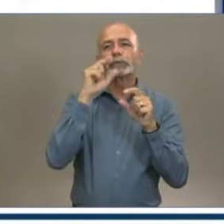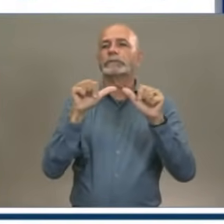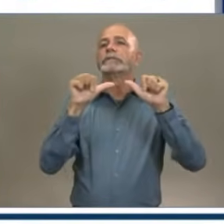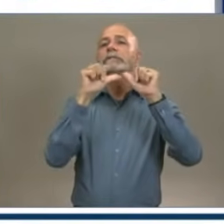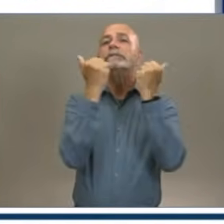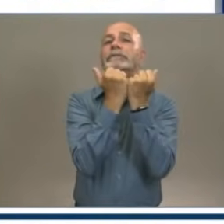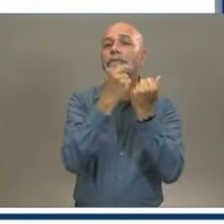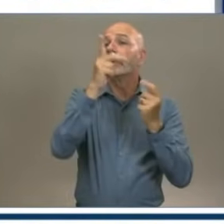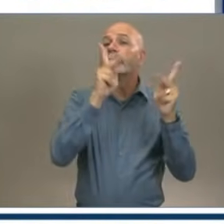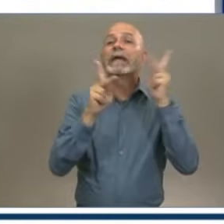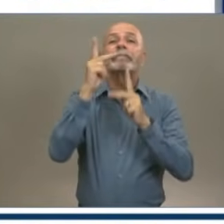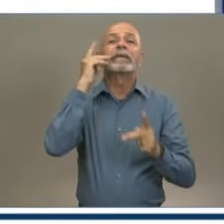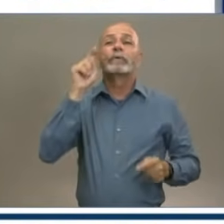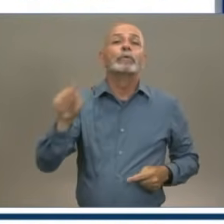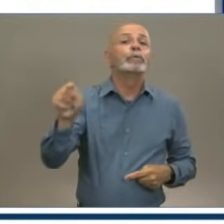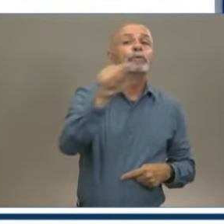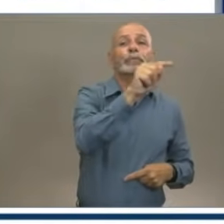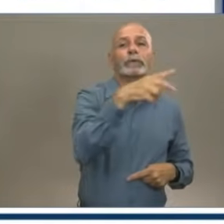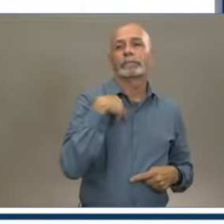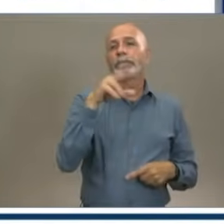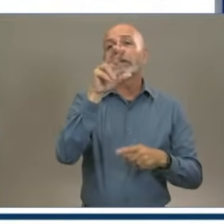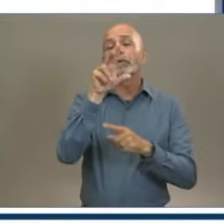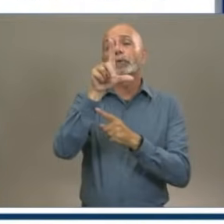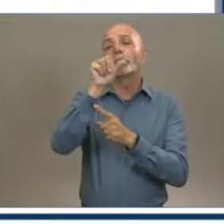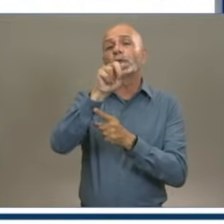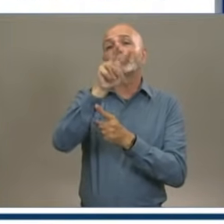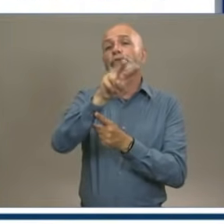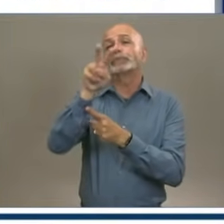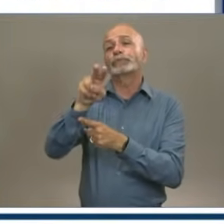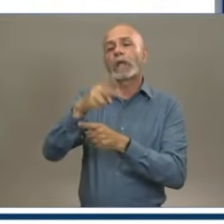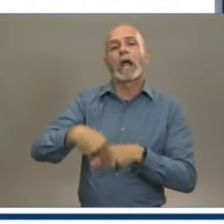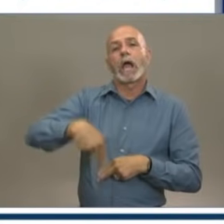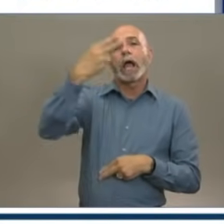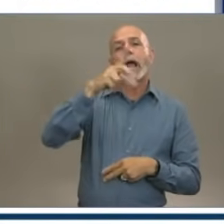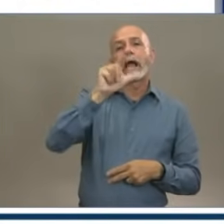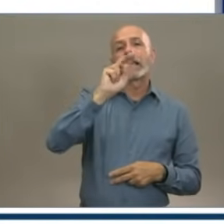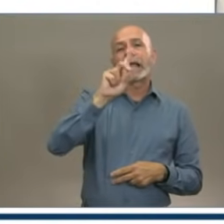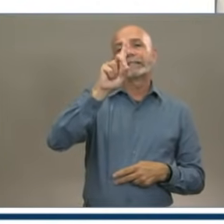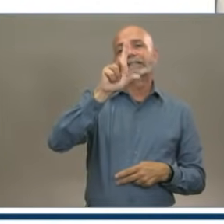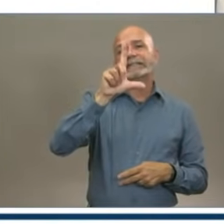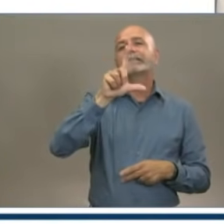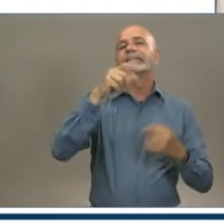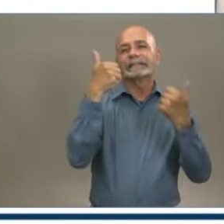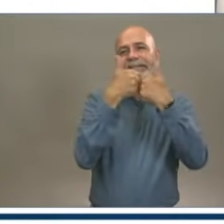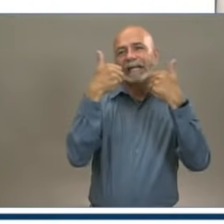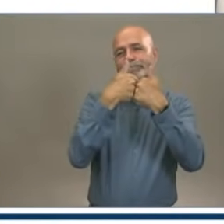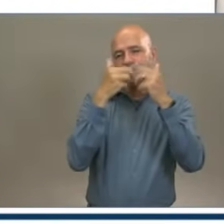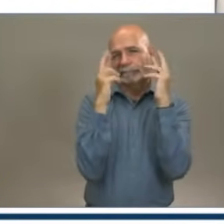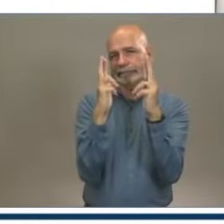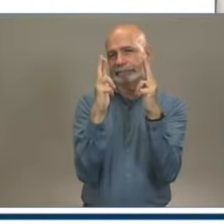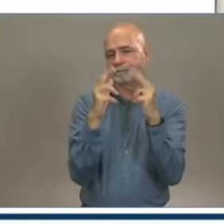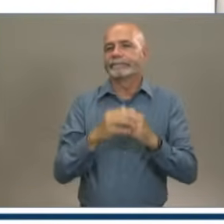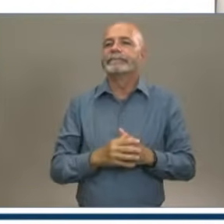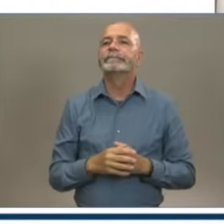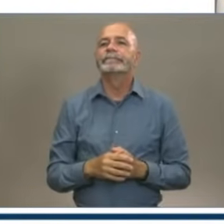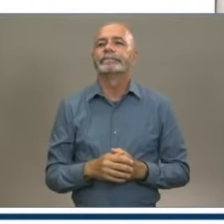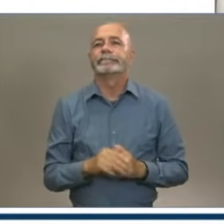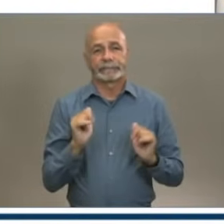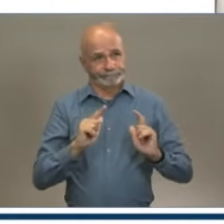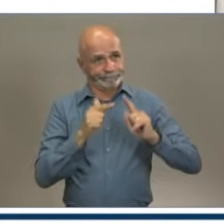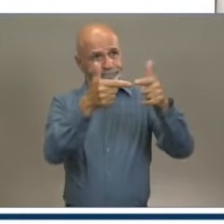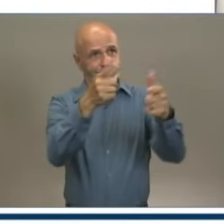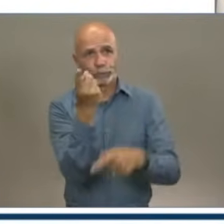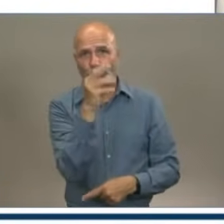in 2022 will be the biggest one yet. So with that, I'll turn it over to Dr. Strang. Thank you, Premier, and good afternoon,